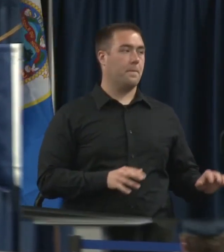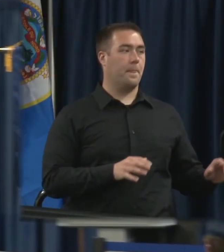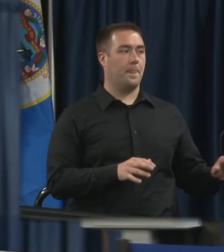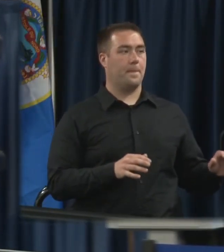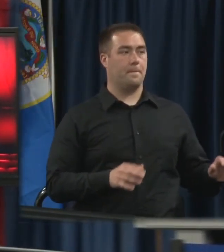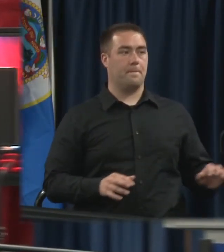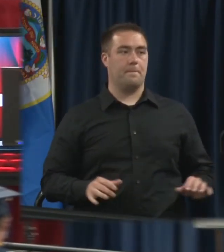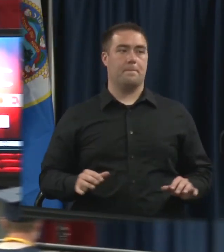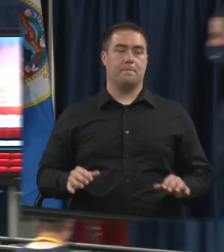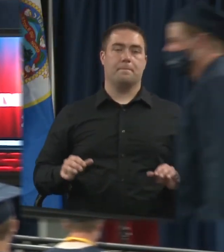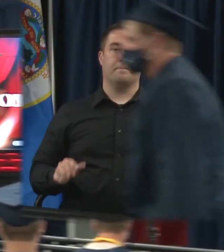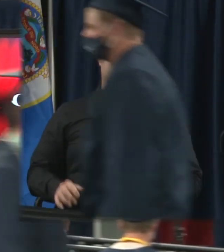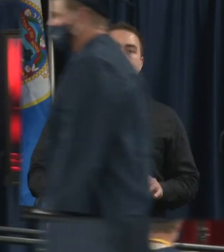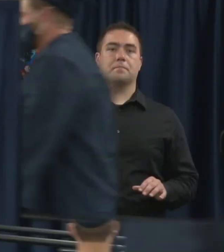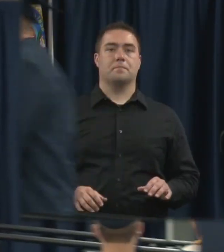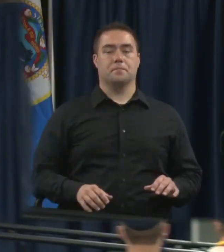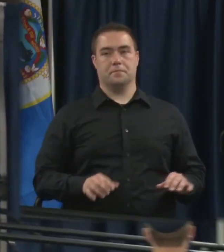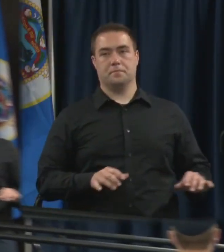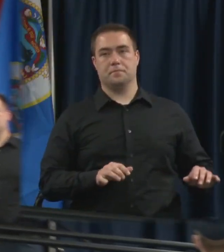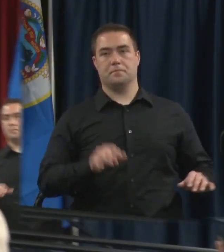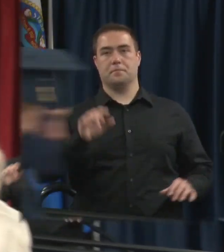Tyler Gregory Kep.